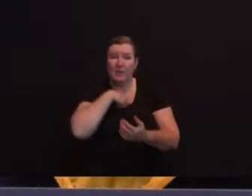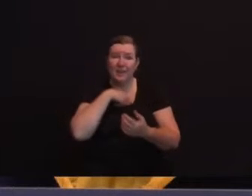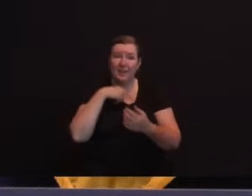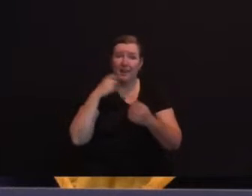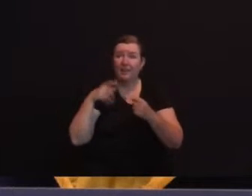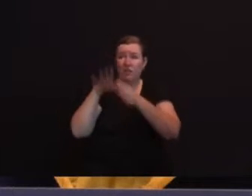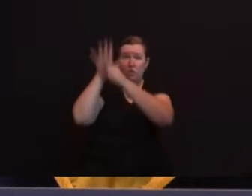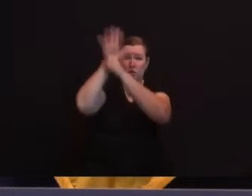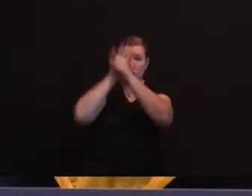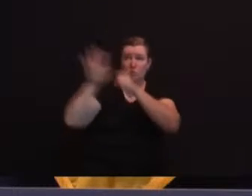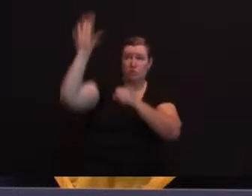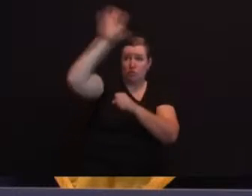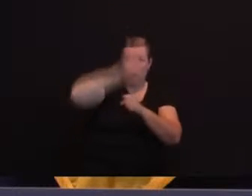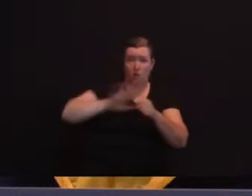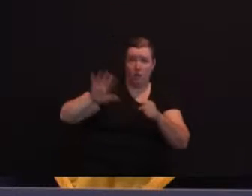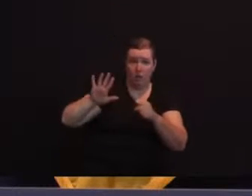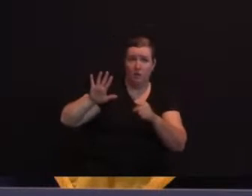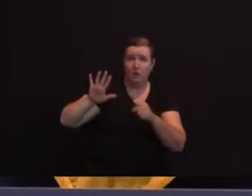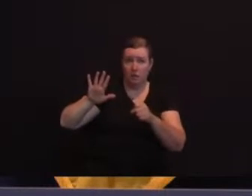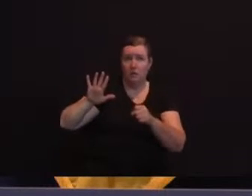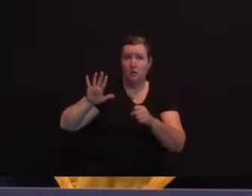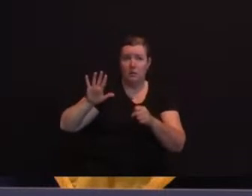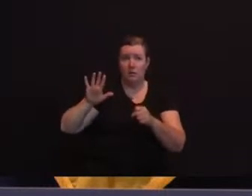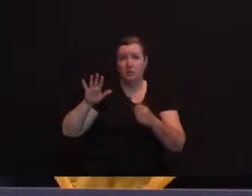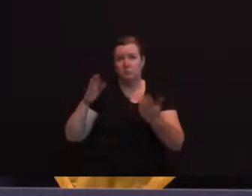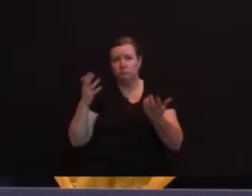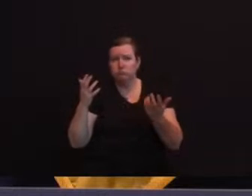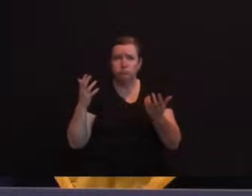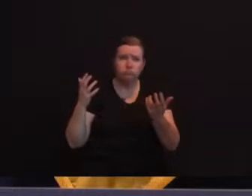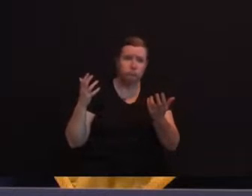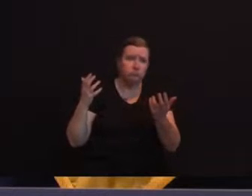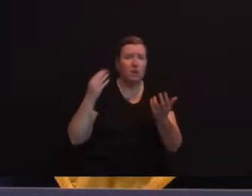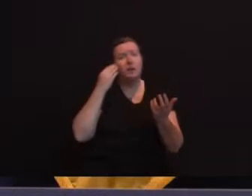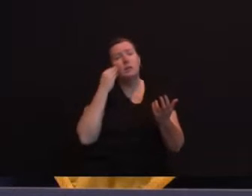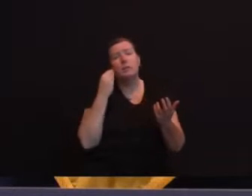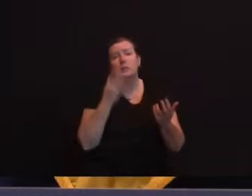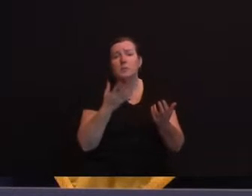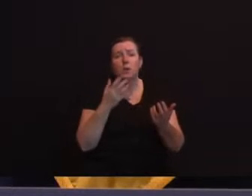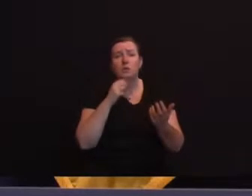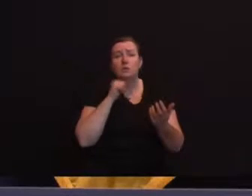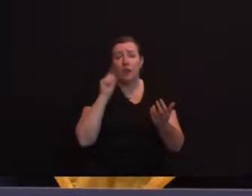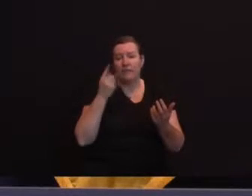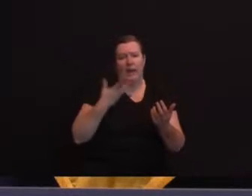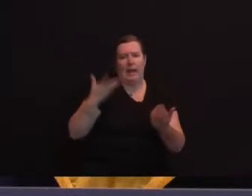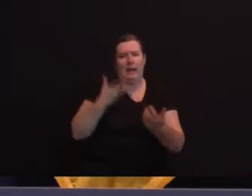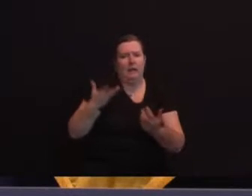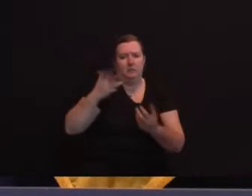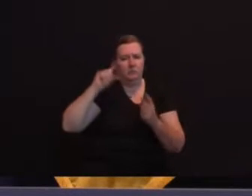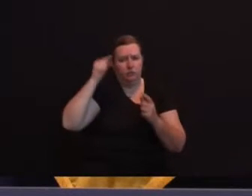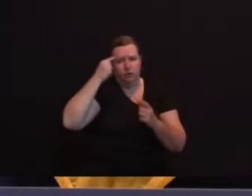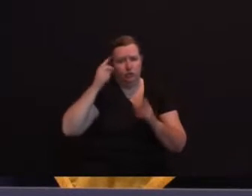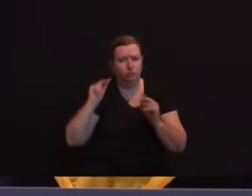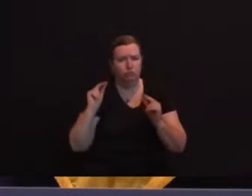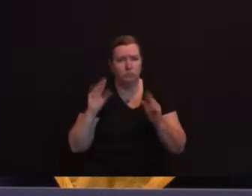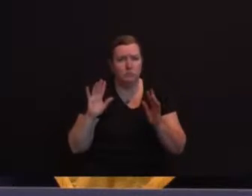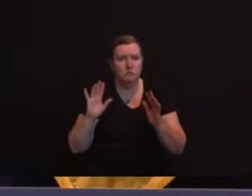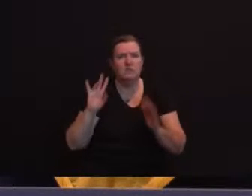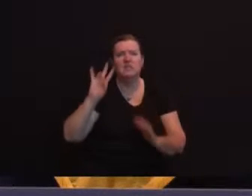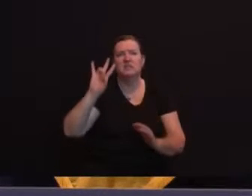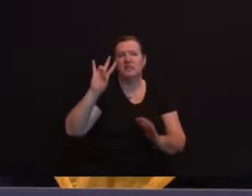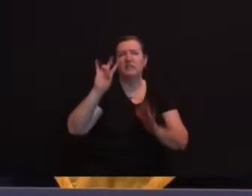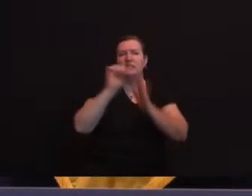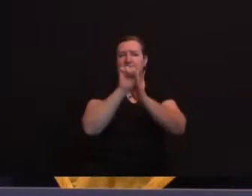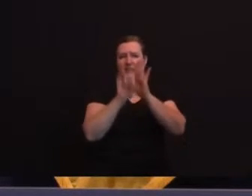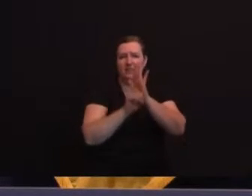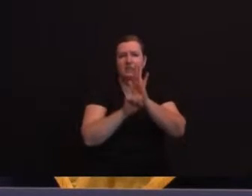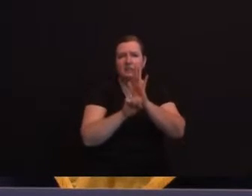say Governor Raimondo and Baker had wanted to be on it. They couldn't be. I don't want to speak for all the other 6, but I think the 7 states are going to put out some